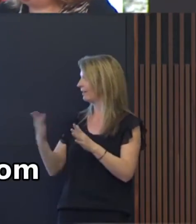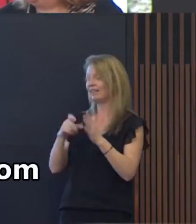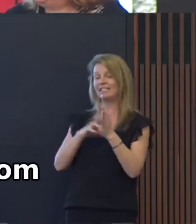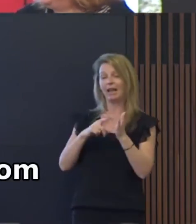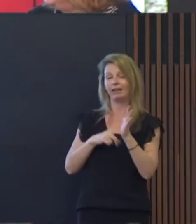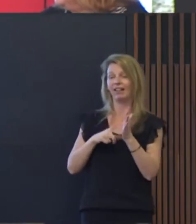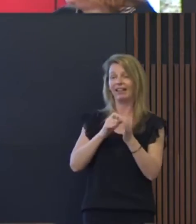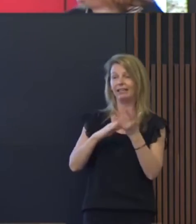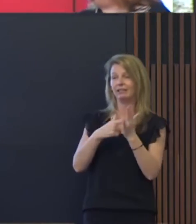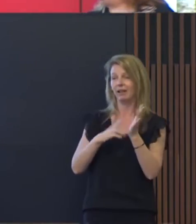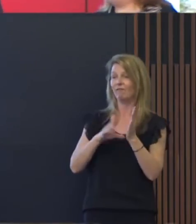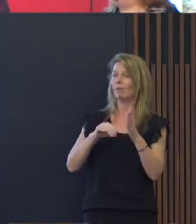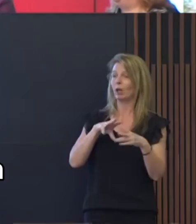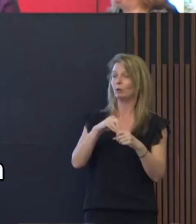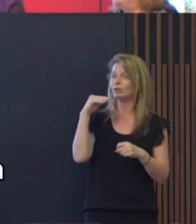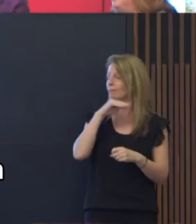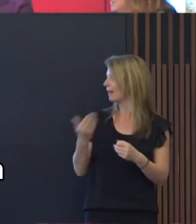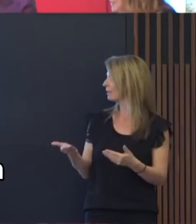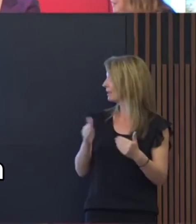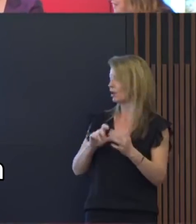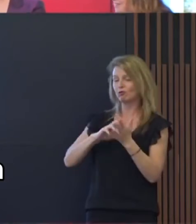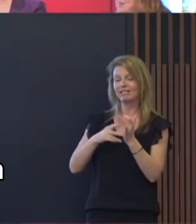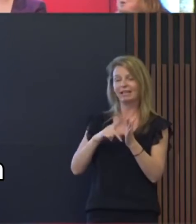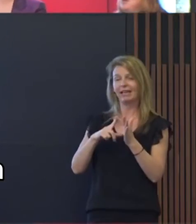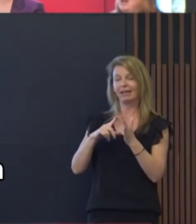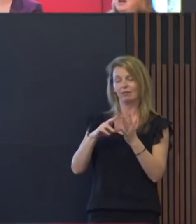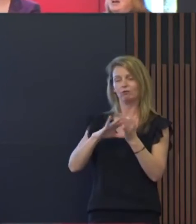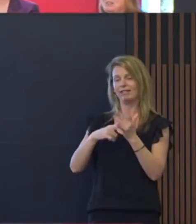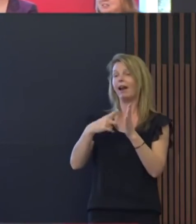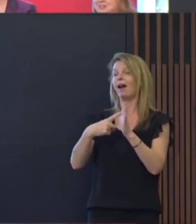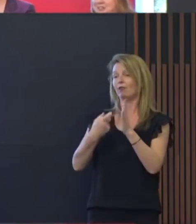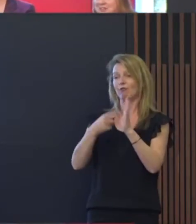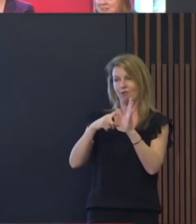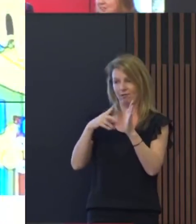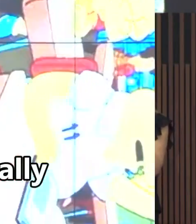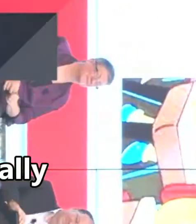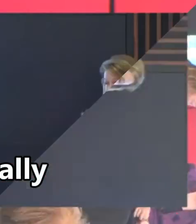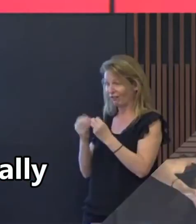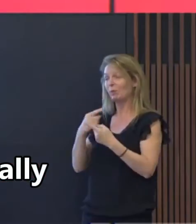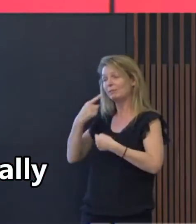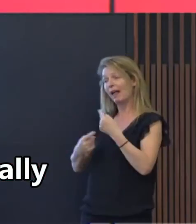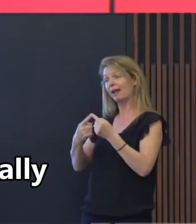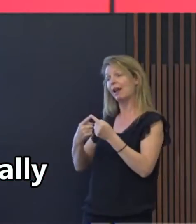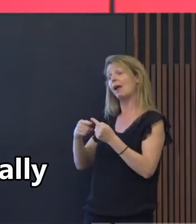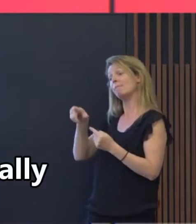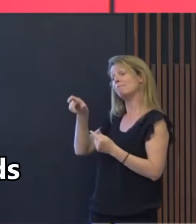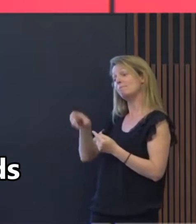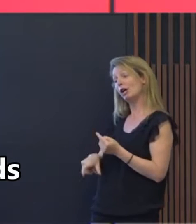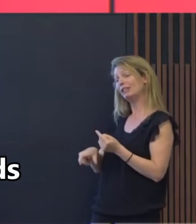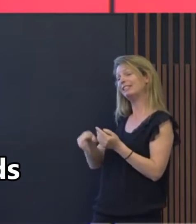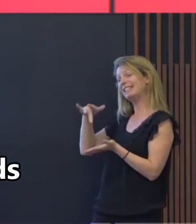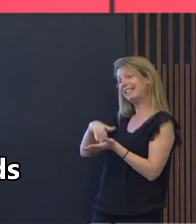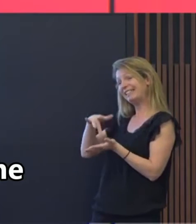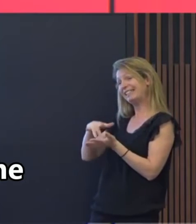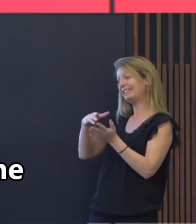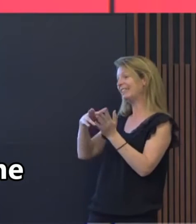Daniel Leeton from Inclusion Melbourne, and Christina Ryan from Advocacy for Inclusion. Person-centredness is actually being